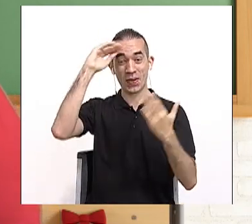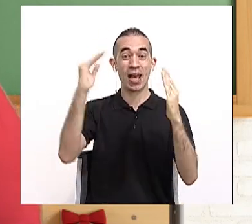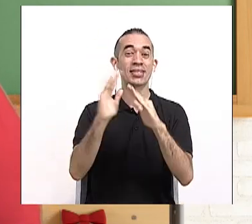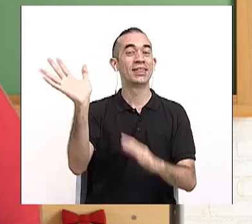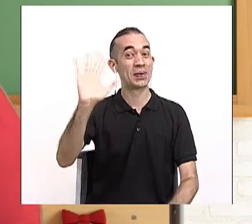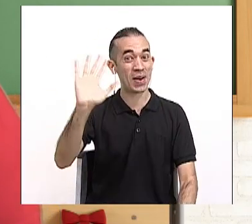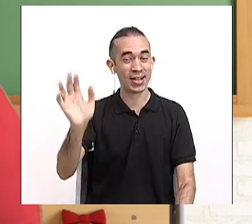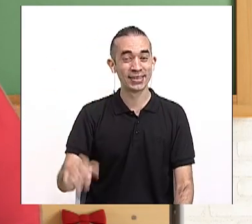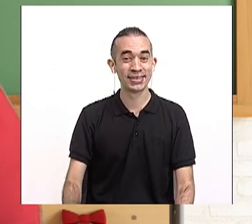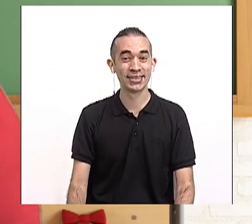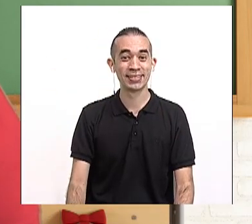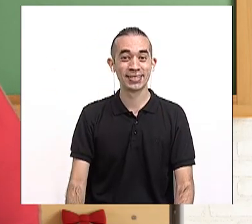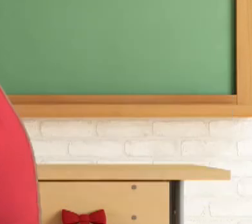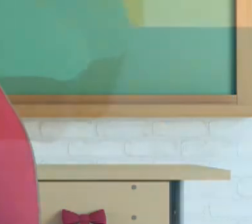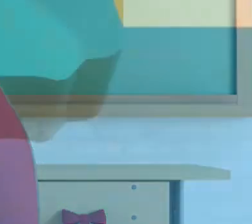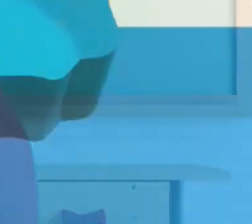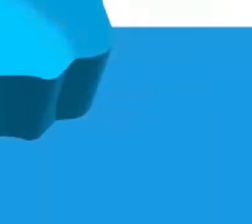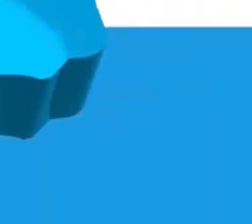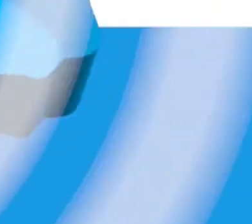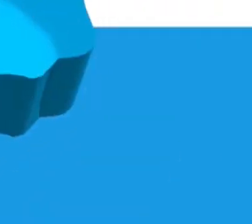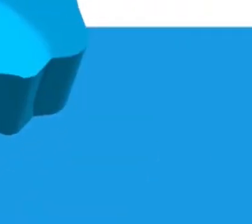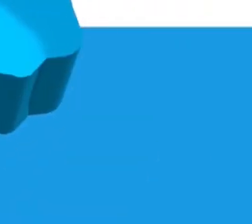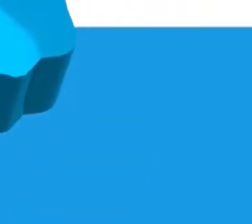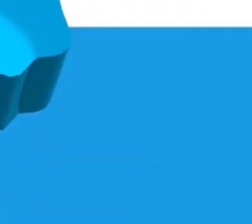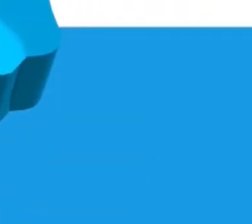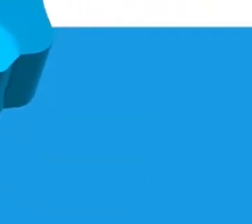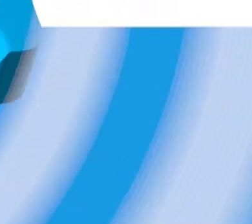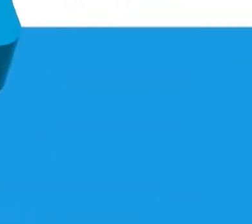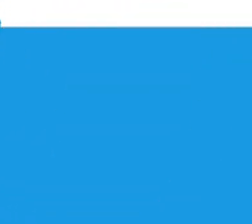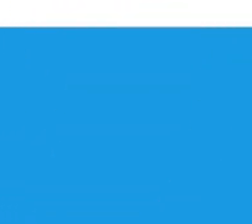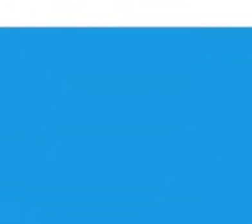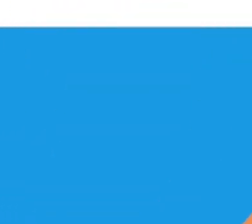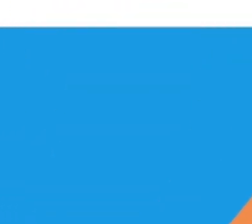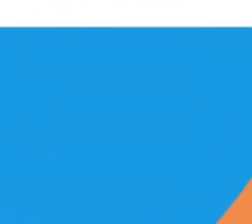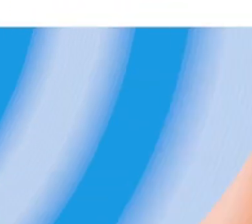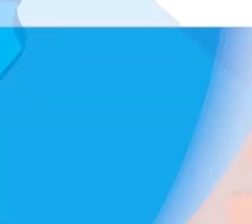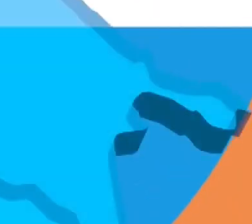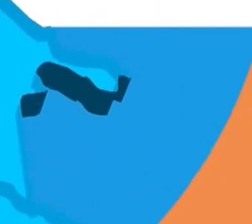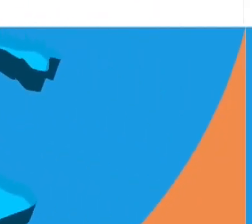are called maizoles and the black ones are called chumicas? Well, thank you